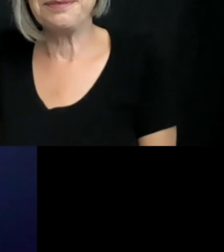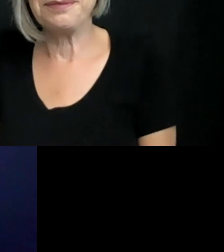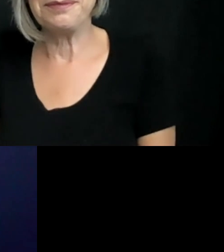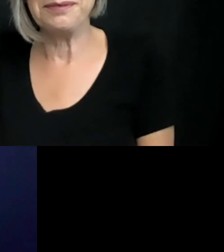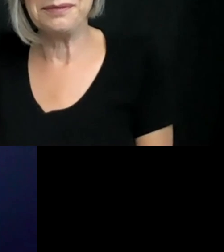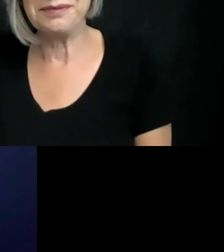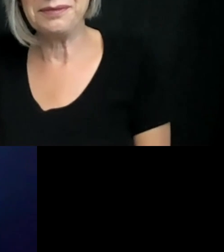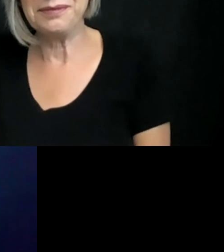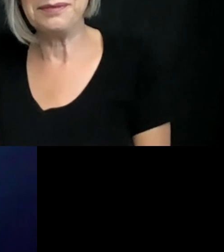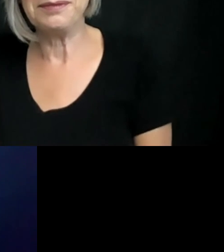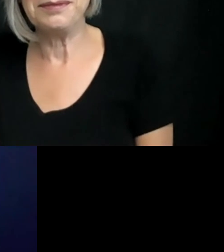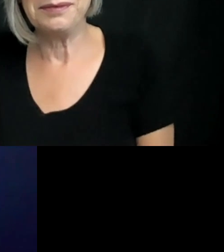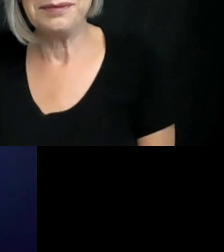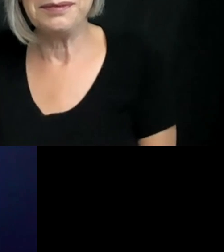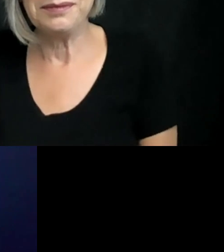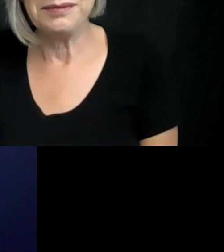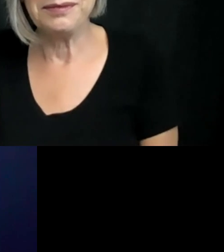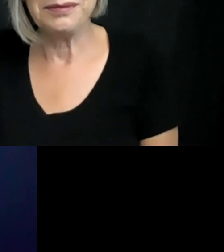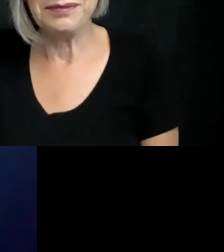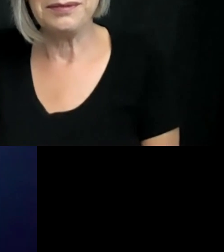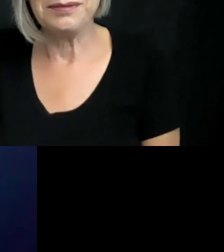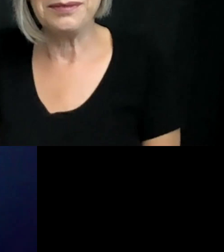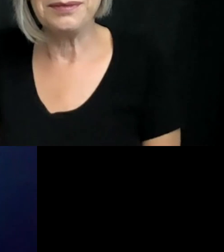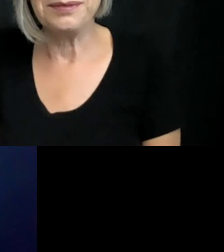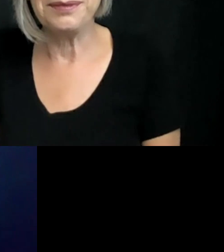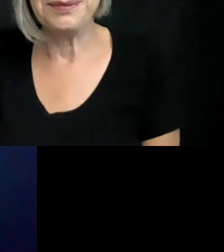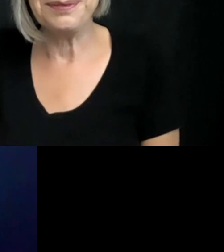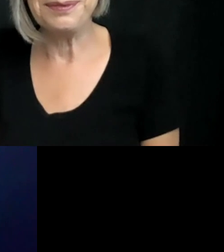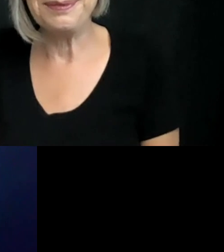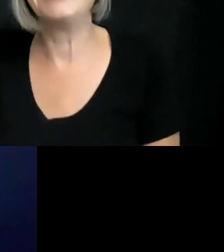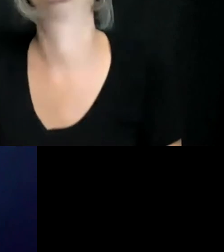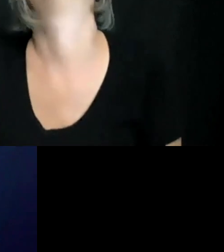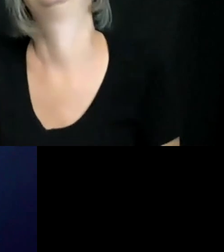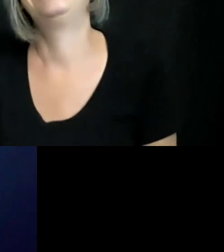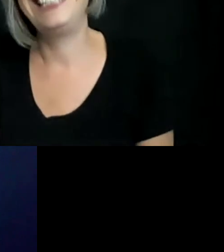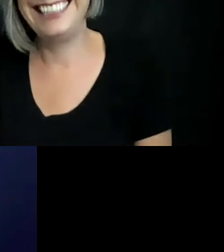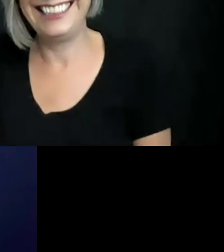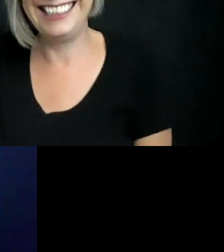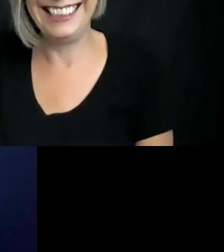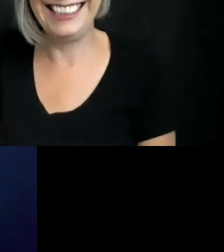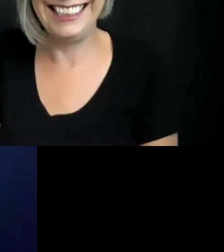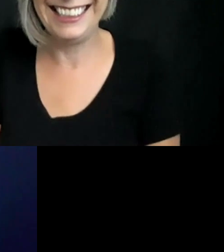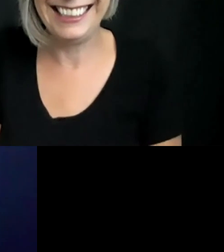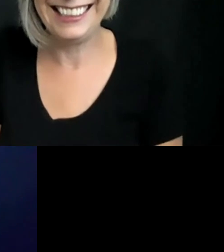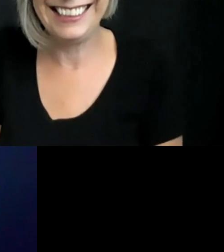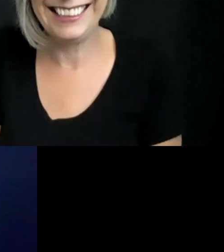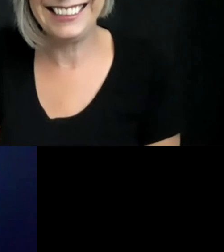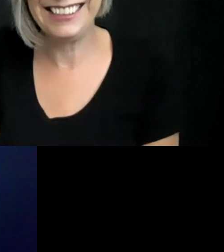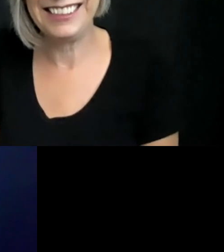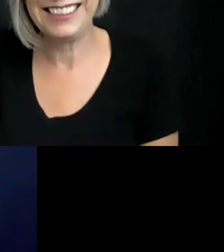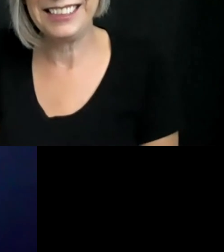So Monica says that's a valid point, but unfortunately she doesn't decide the budget, right? Which is the reality of many of the people